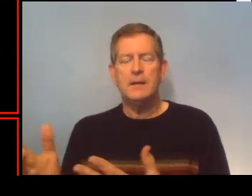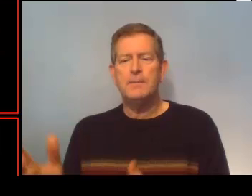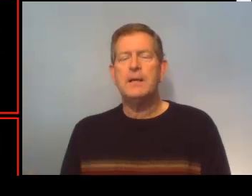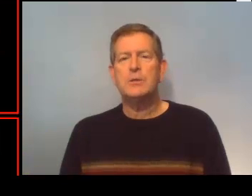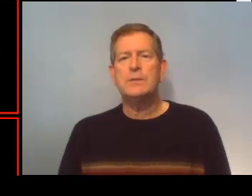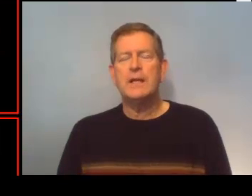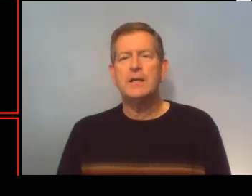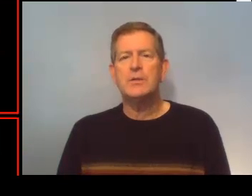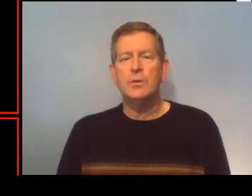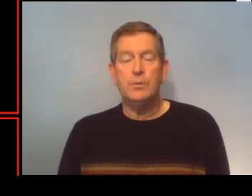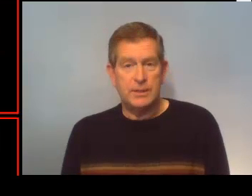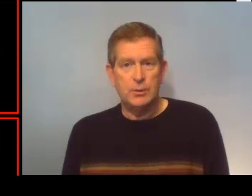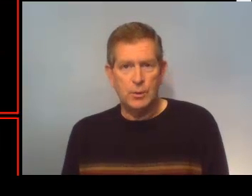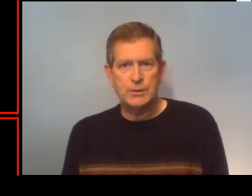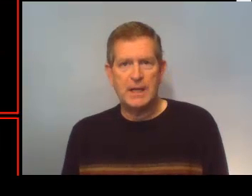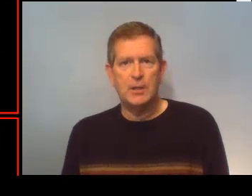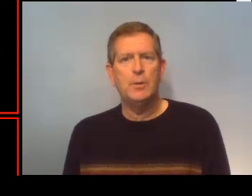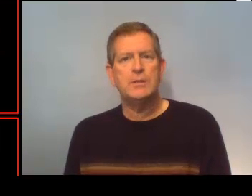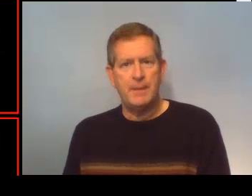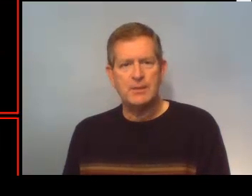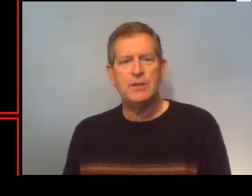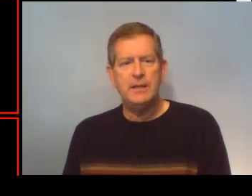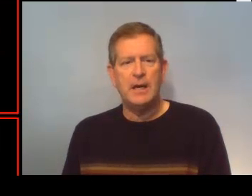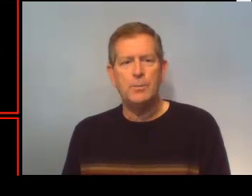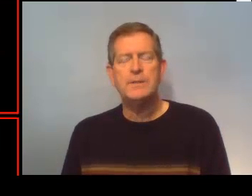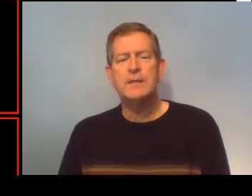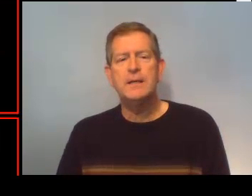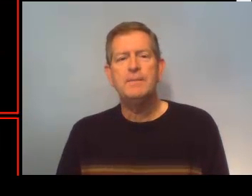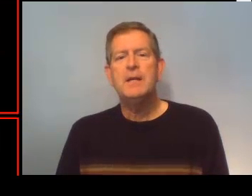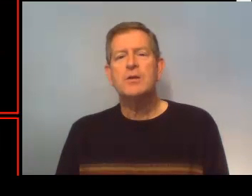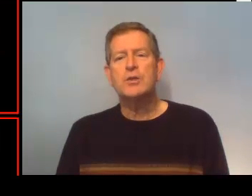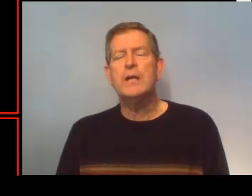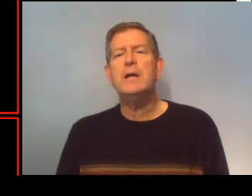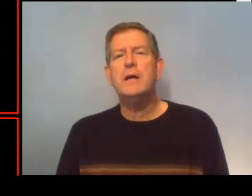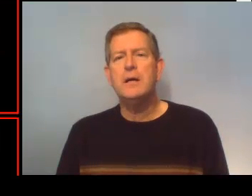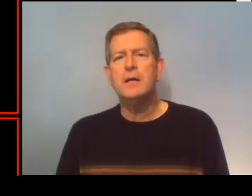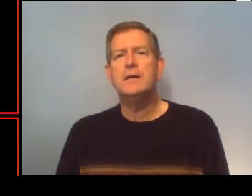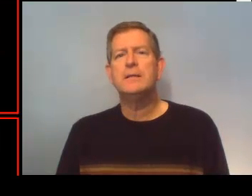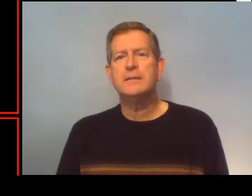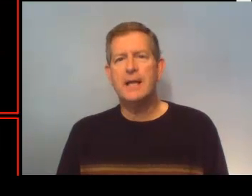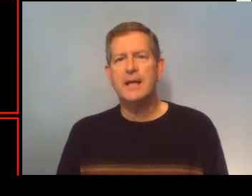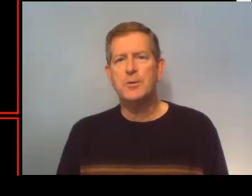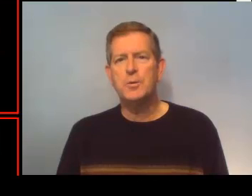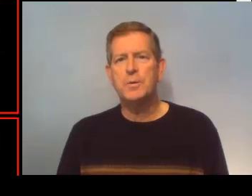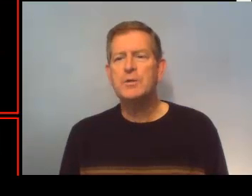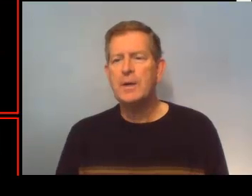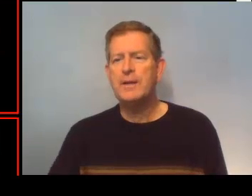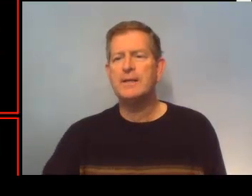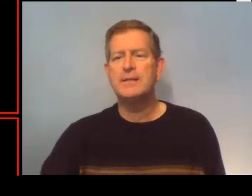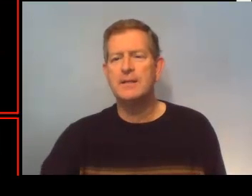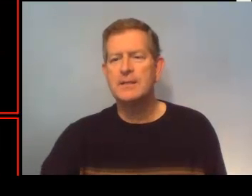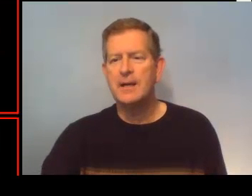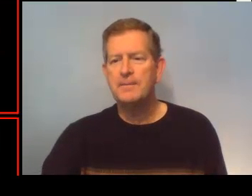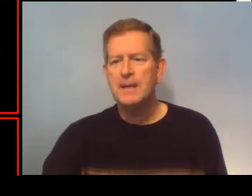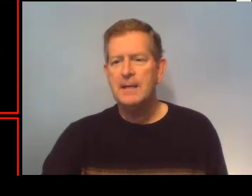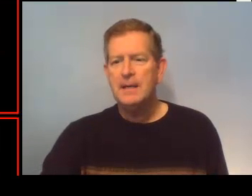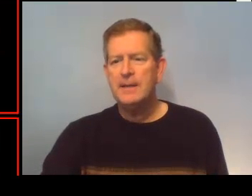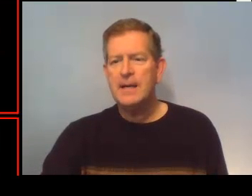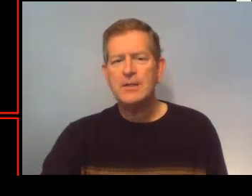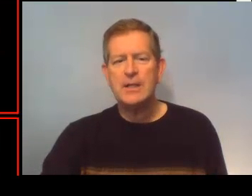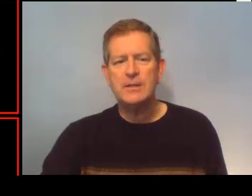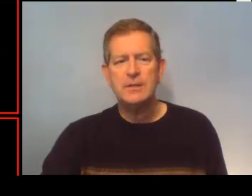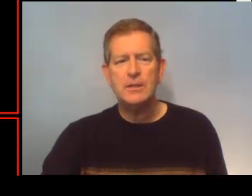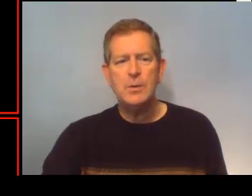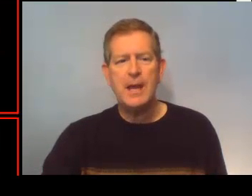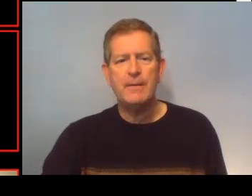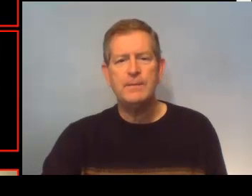Well, because we're saying it's le sac à dos, it's a masculine noun, we say j'ai un sac à dos. Let's try the next sentence now.